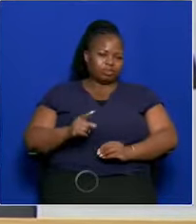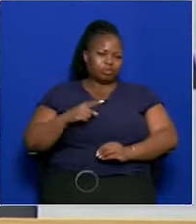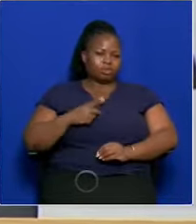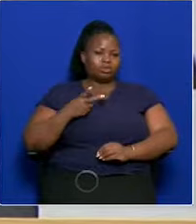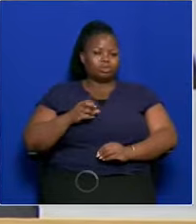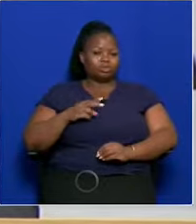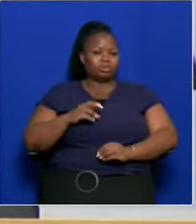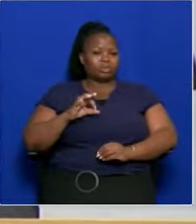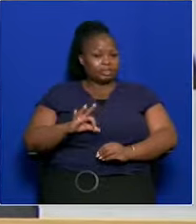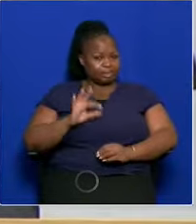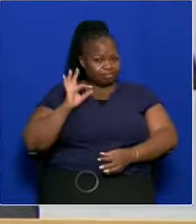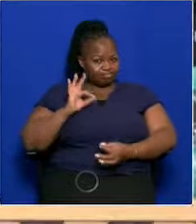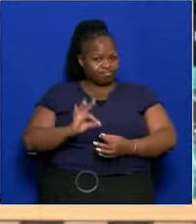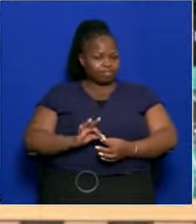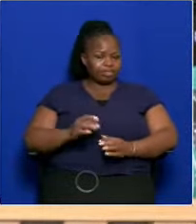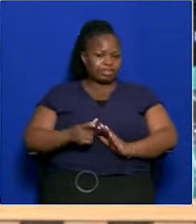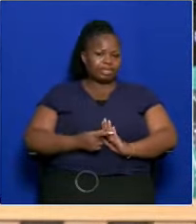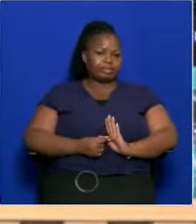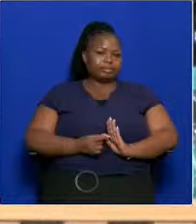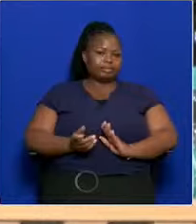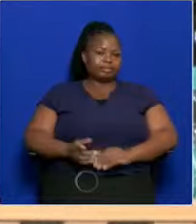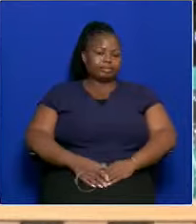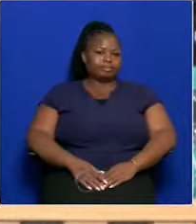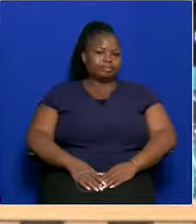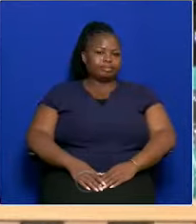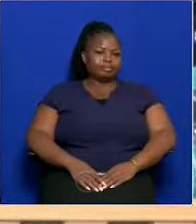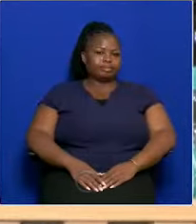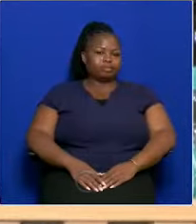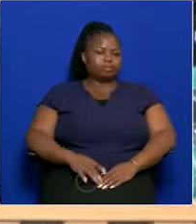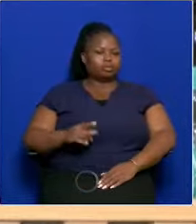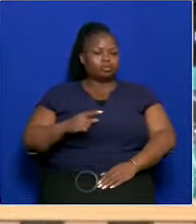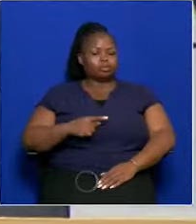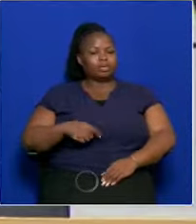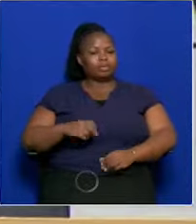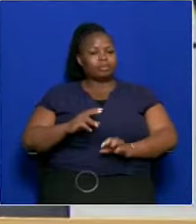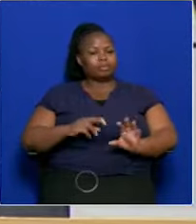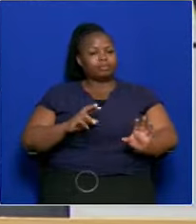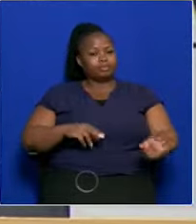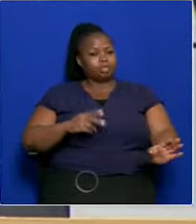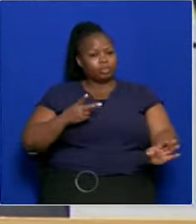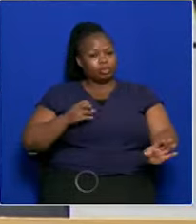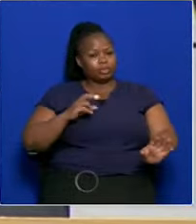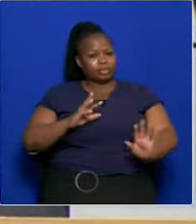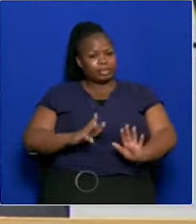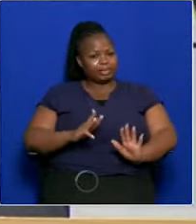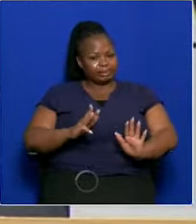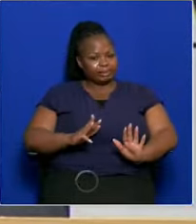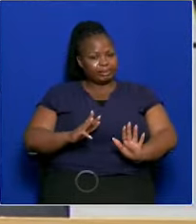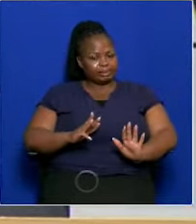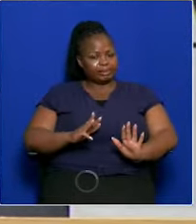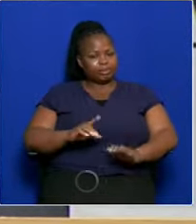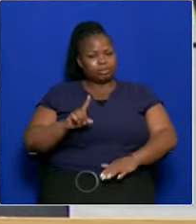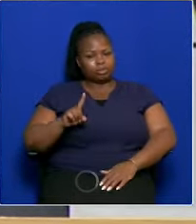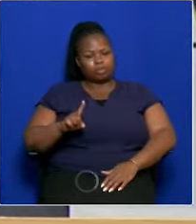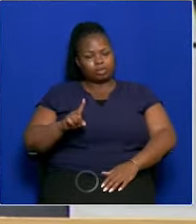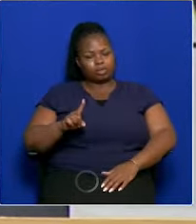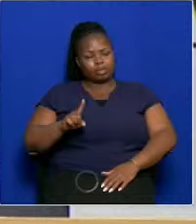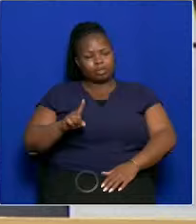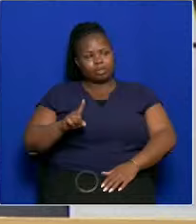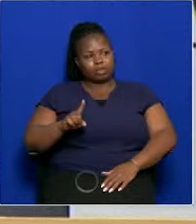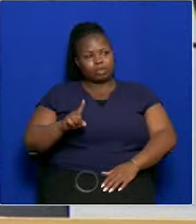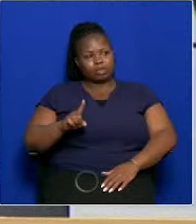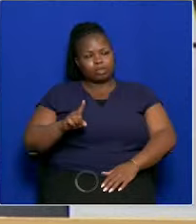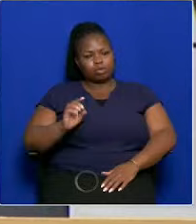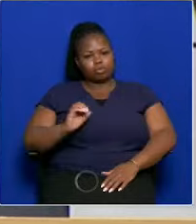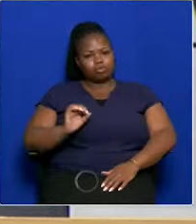to be precise. All Because right. I left 2019 1st of October